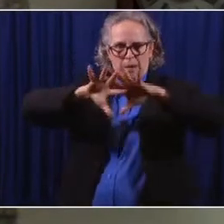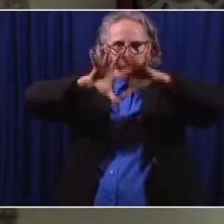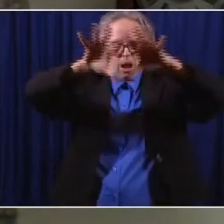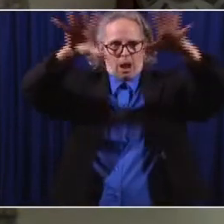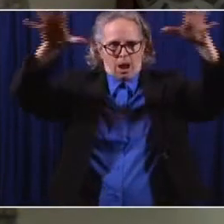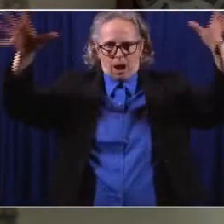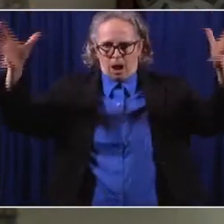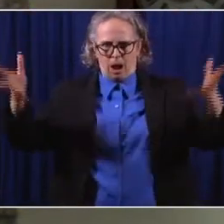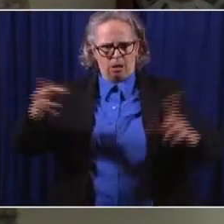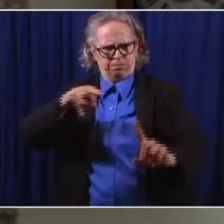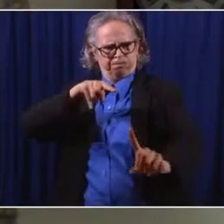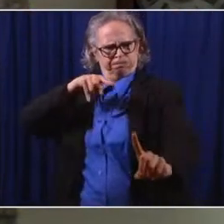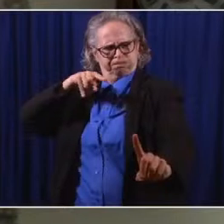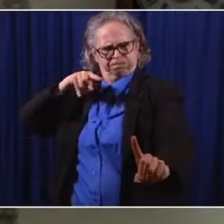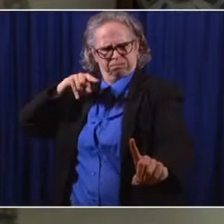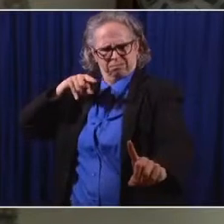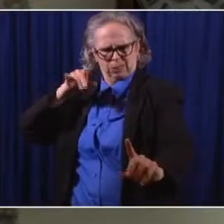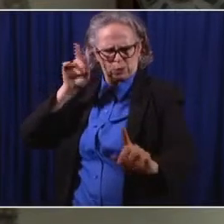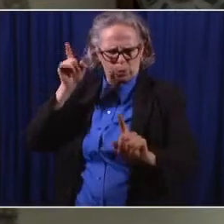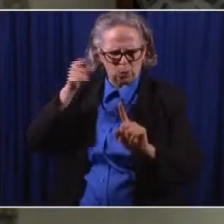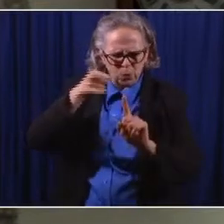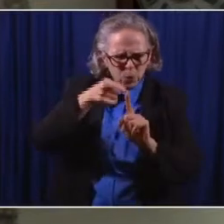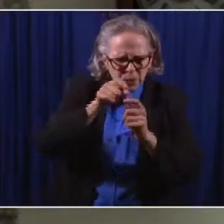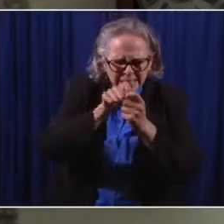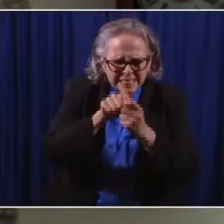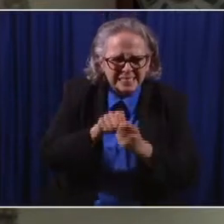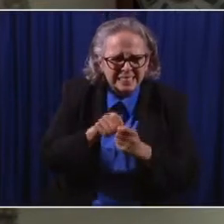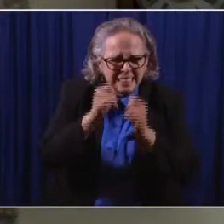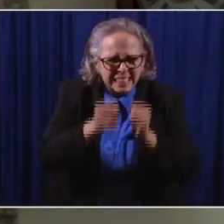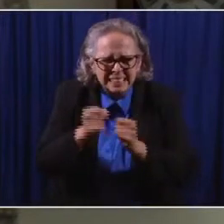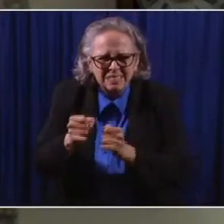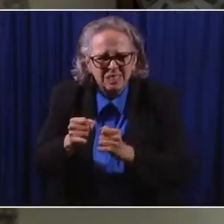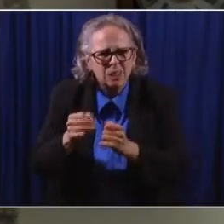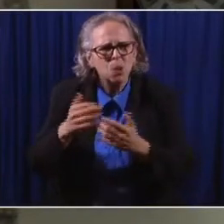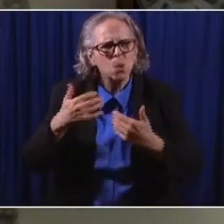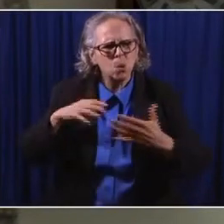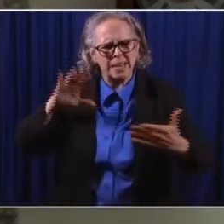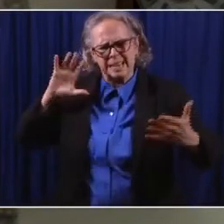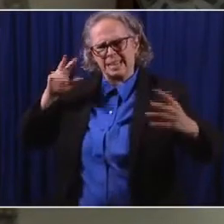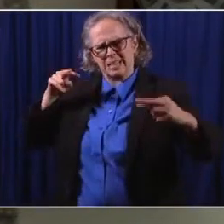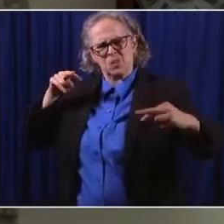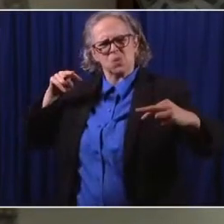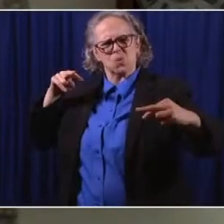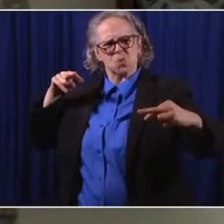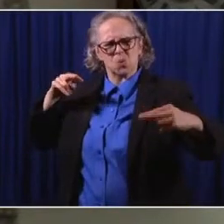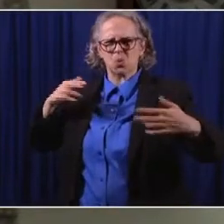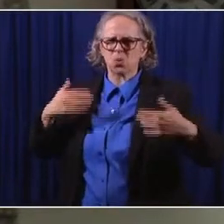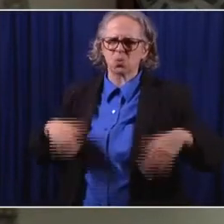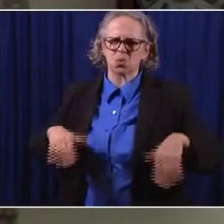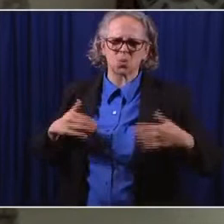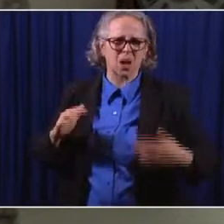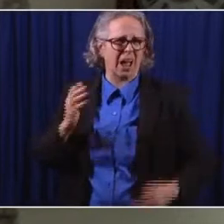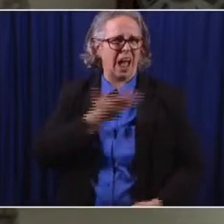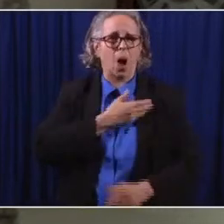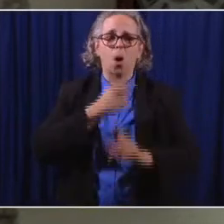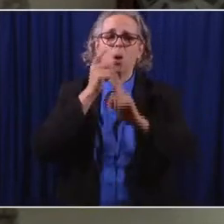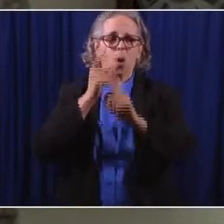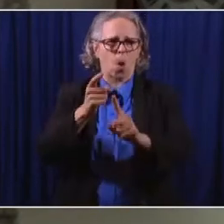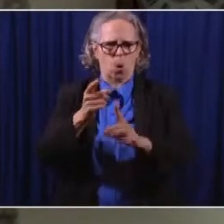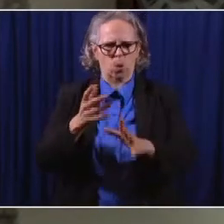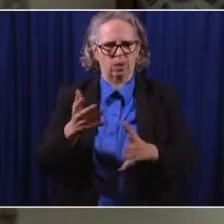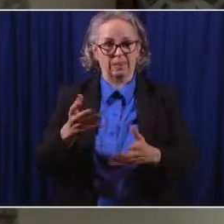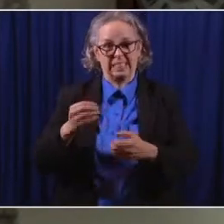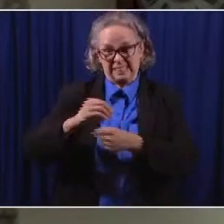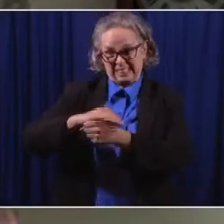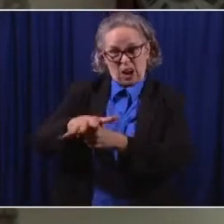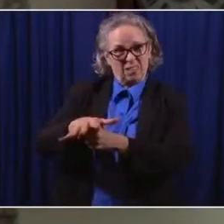What we do to keep this virus down is going to enable people to come back up and business to come up.